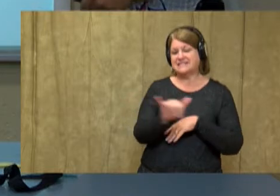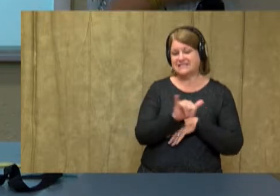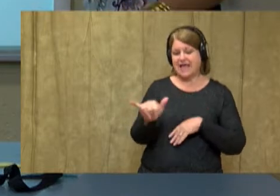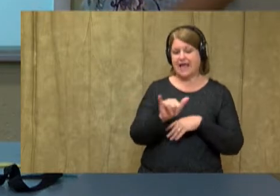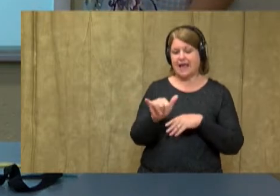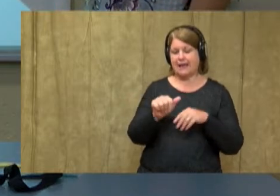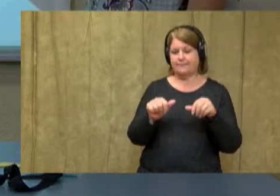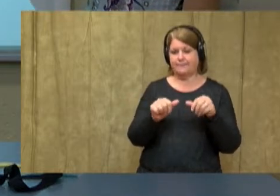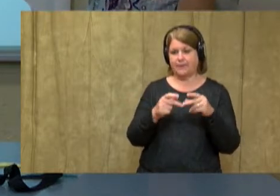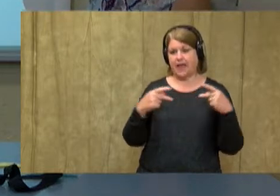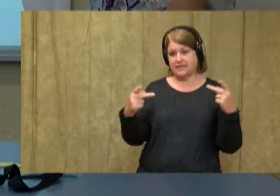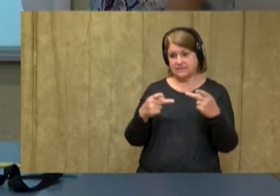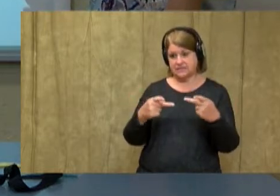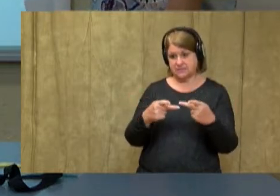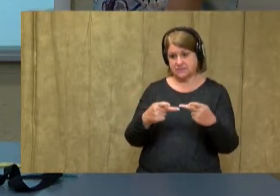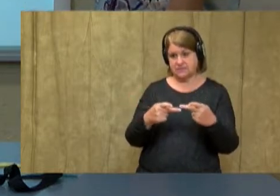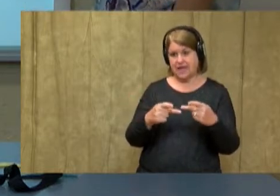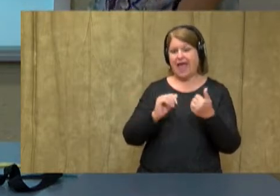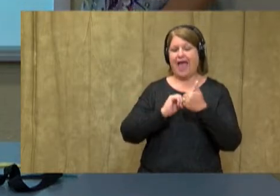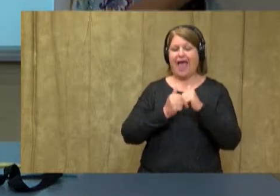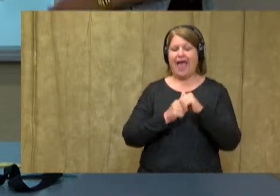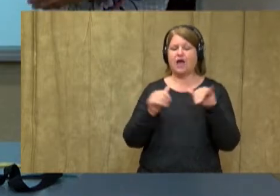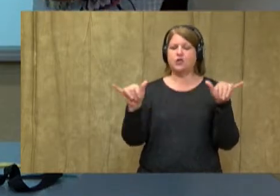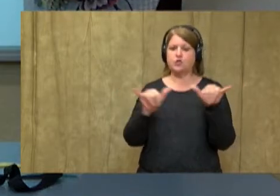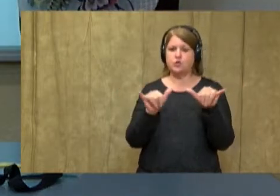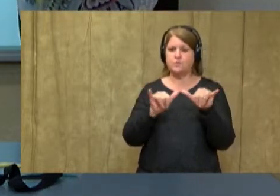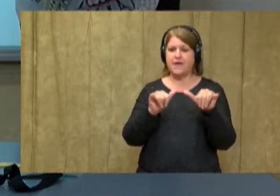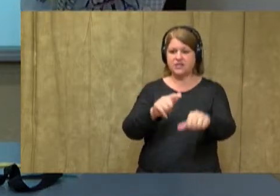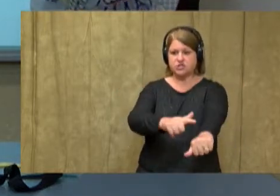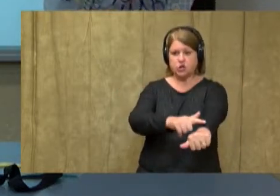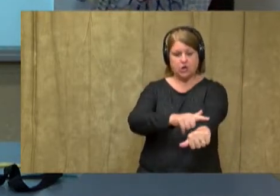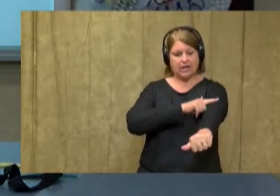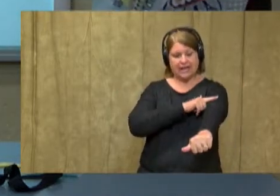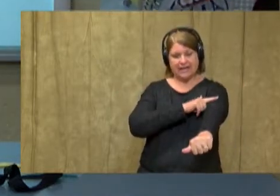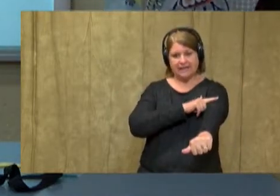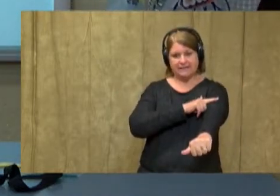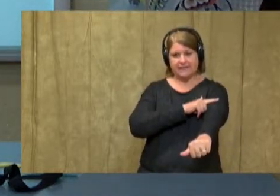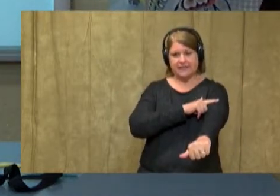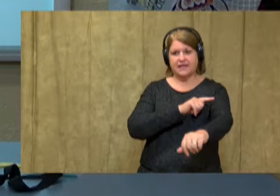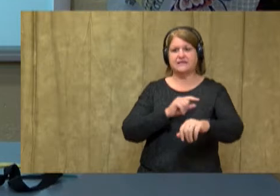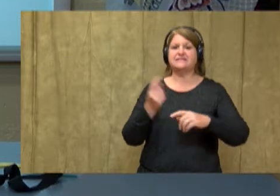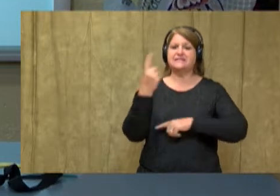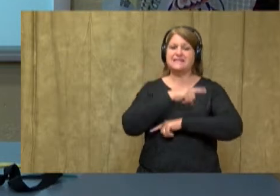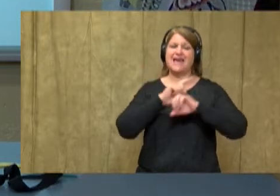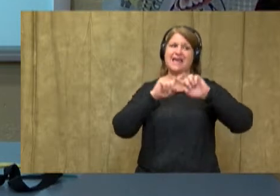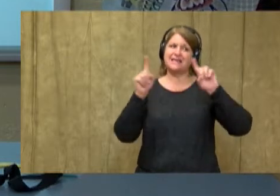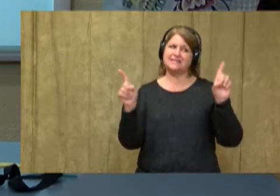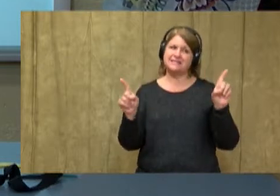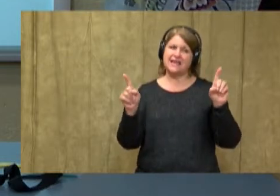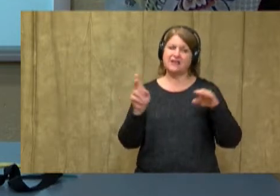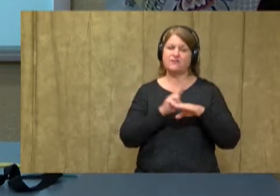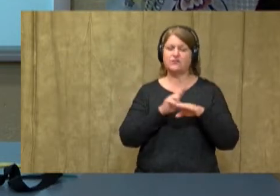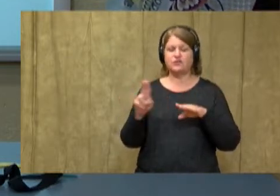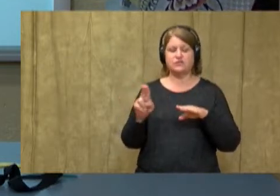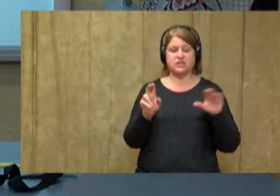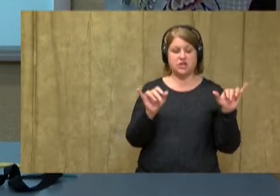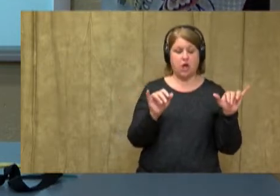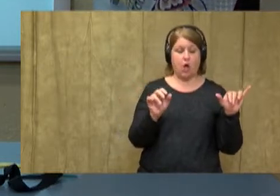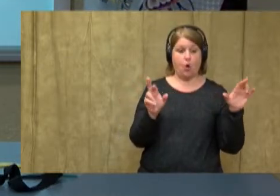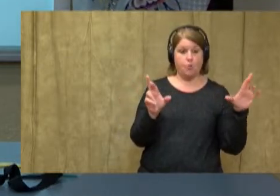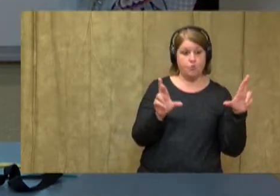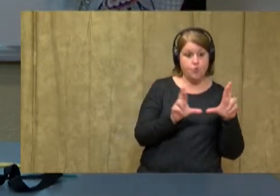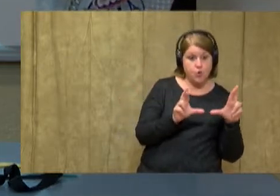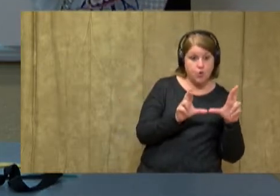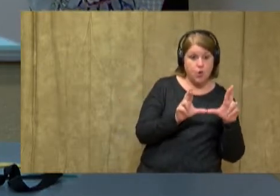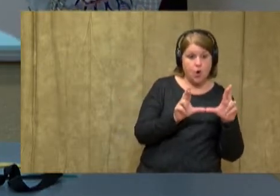How do you measure length? Well, today, instead of using a measurement of a ruler or a tape measure,